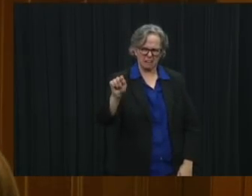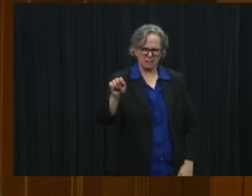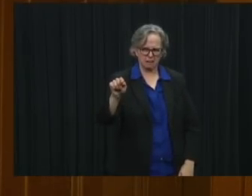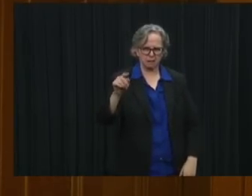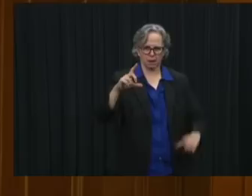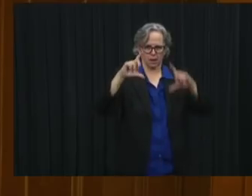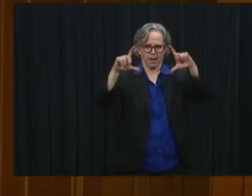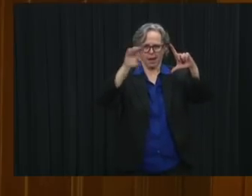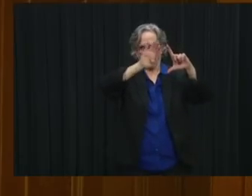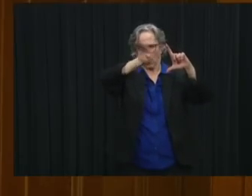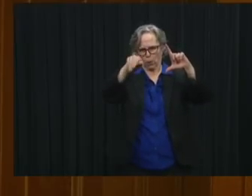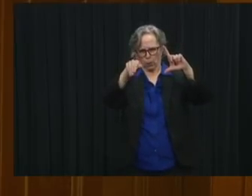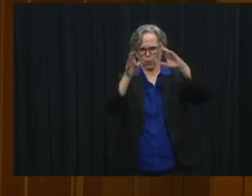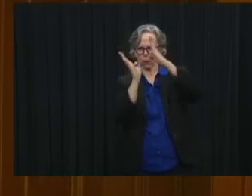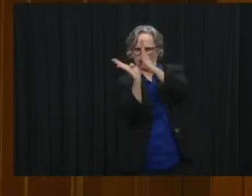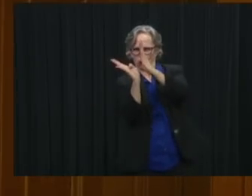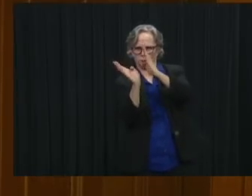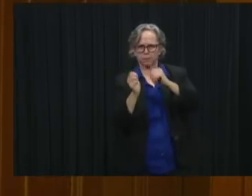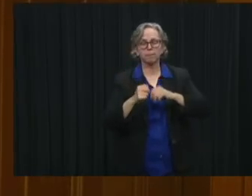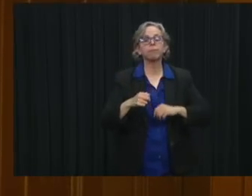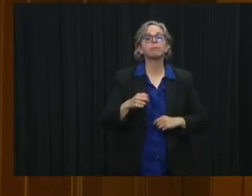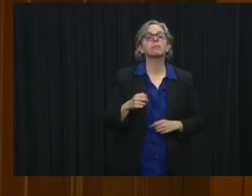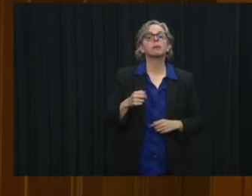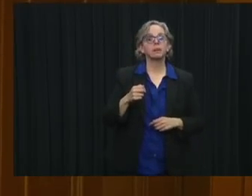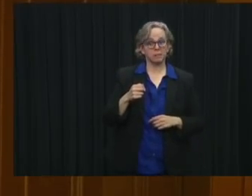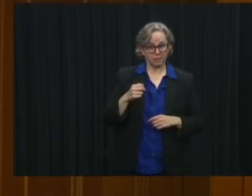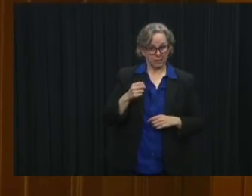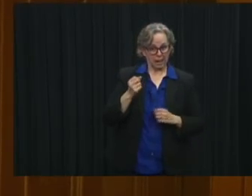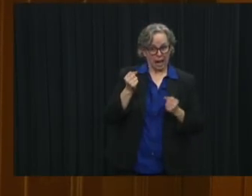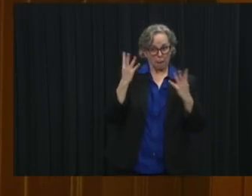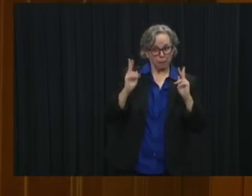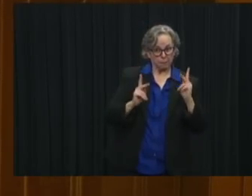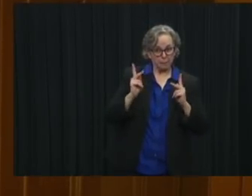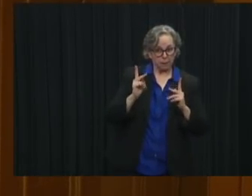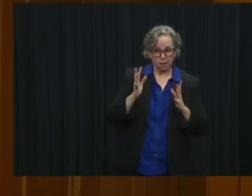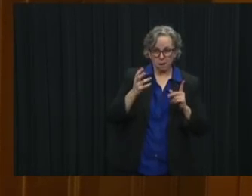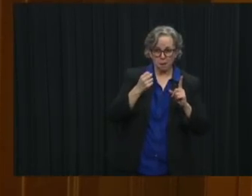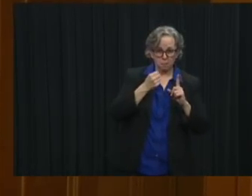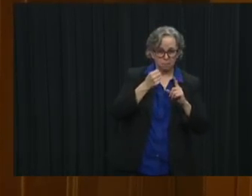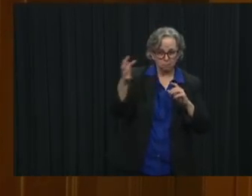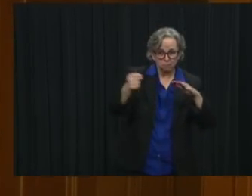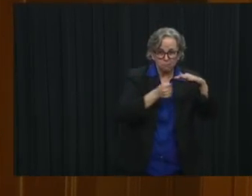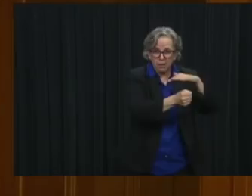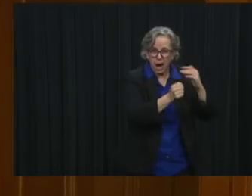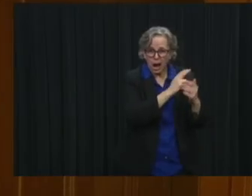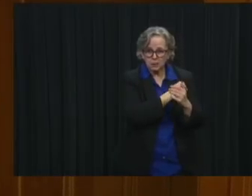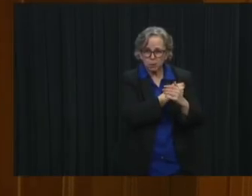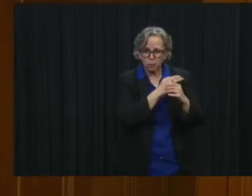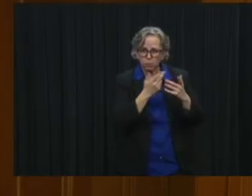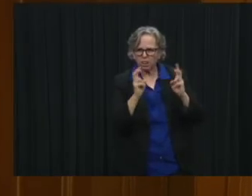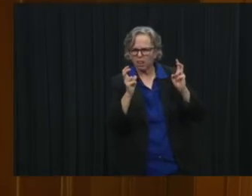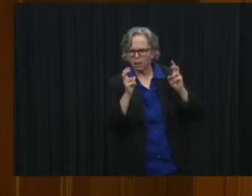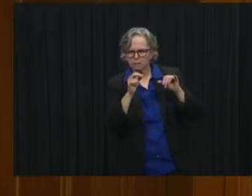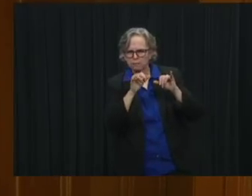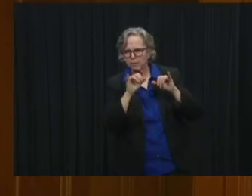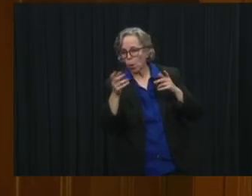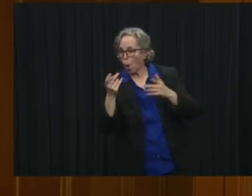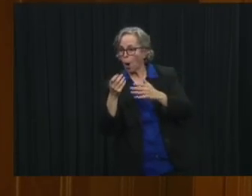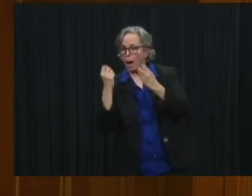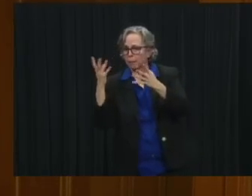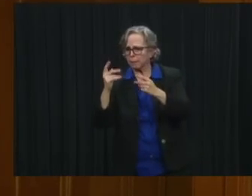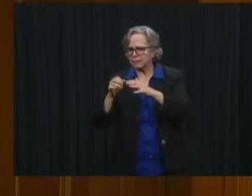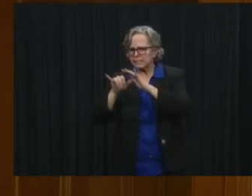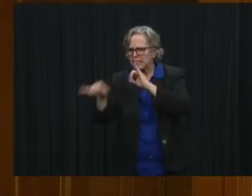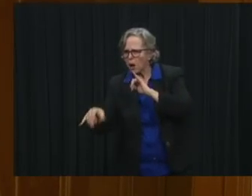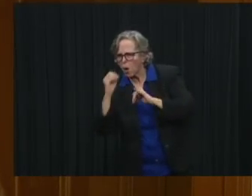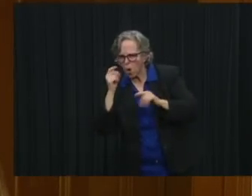Another interesting thing we're following is how many have been hospitalized versus not. Remember, I've told you that most of us won't be hospitalized. But